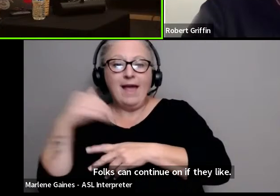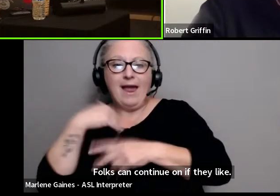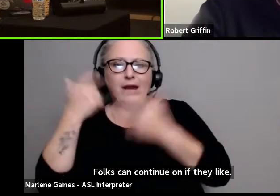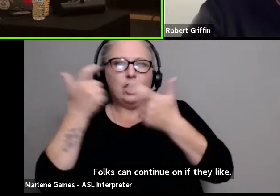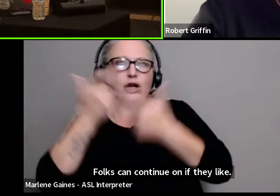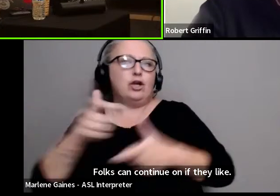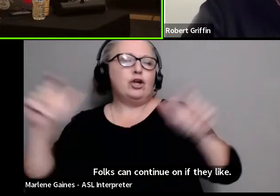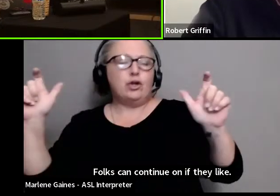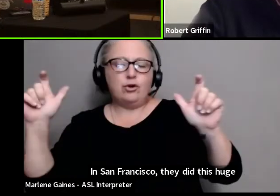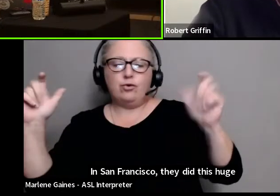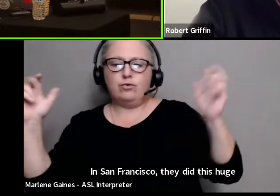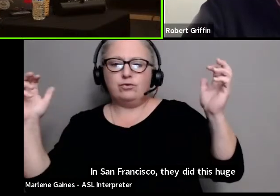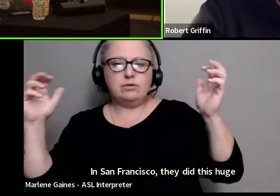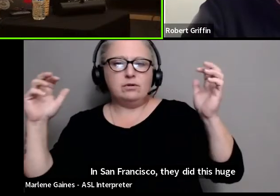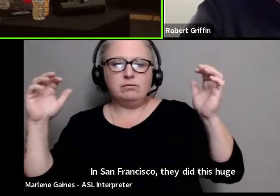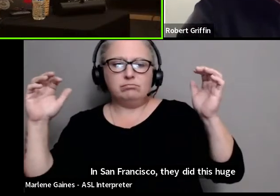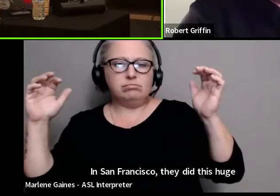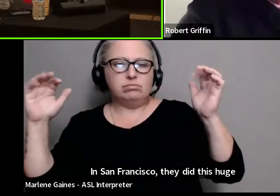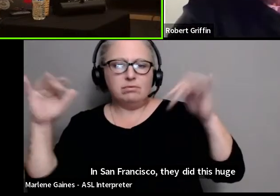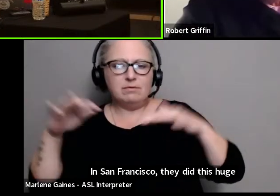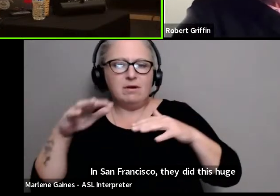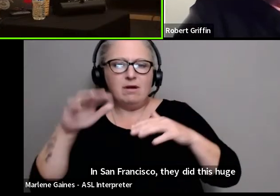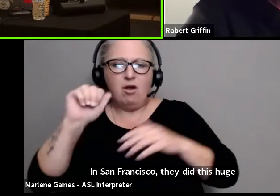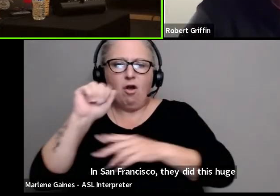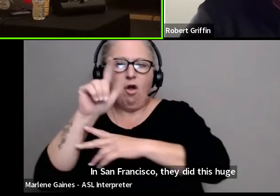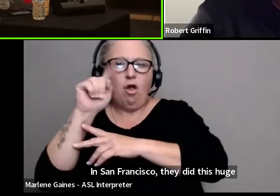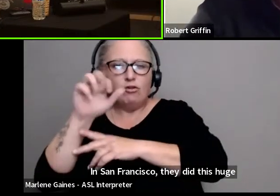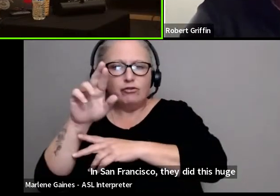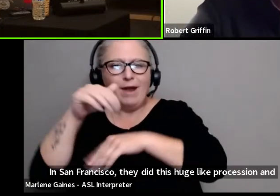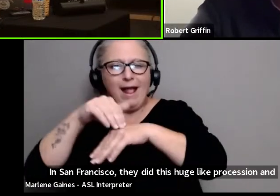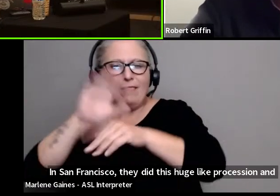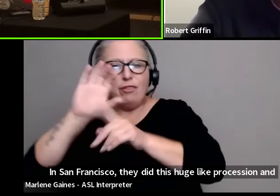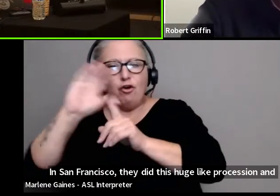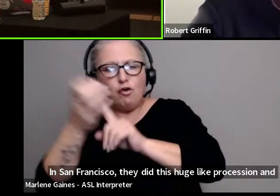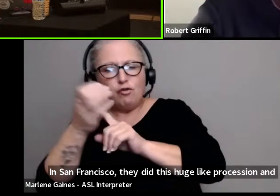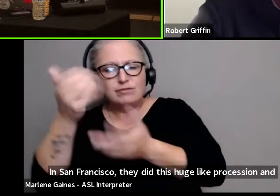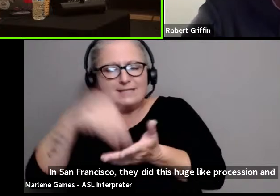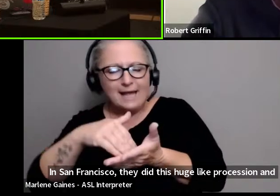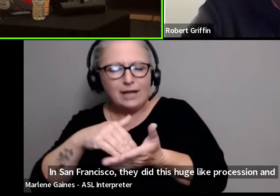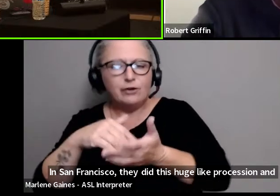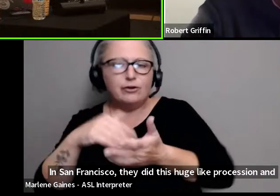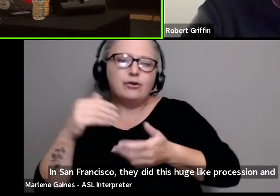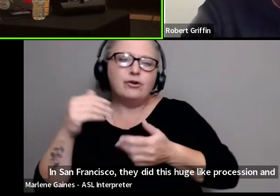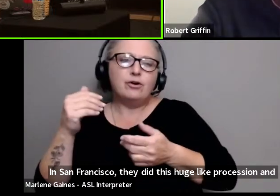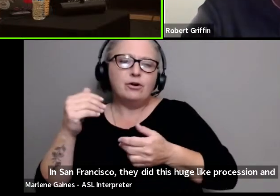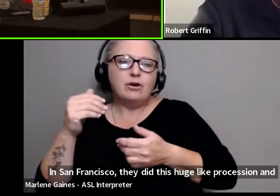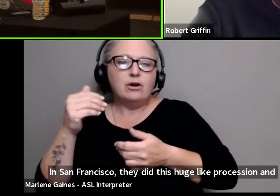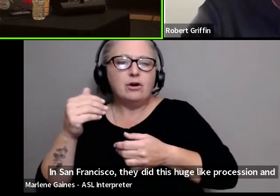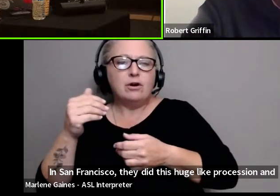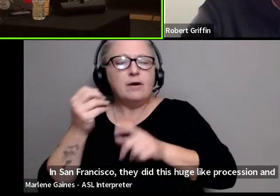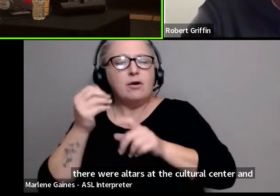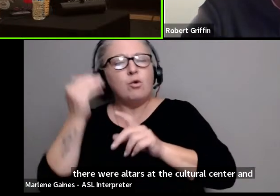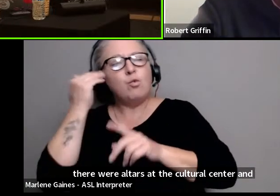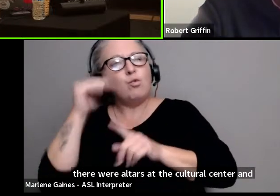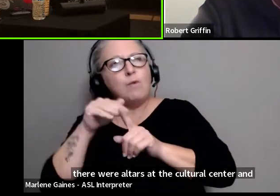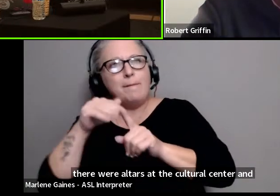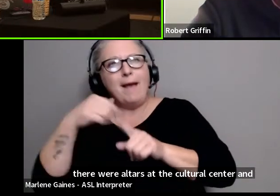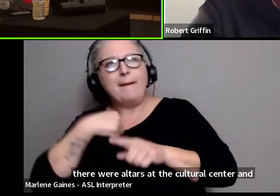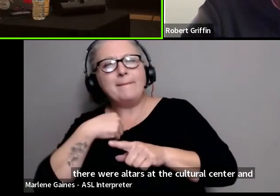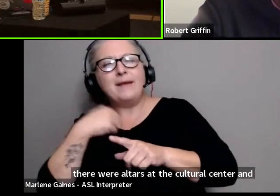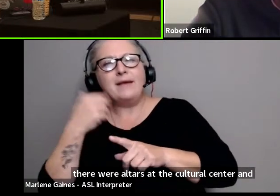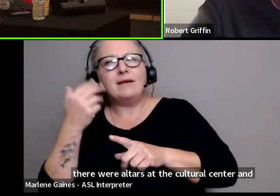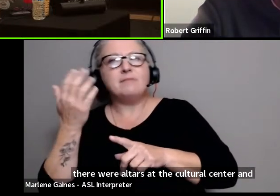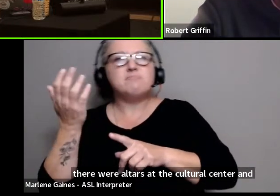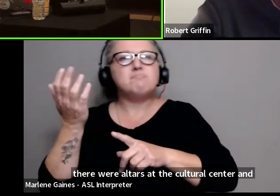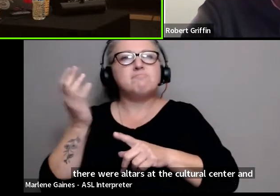like procession, and there were altars at the cultural center, and it just reminded me